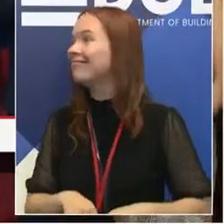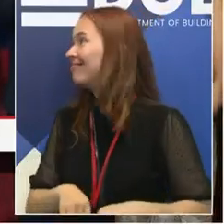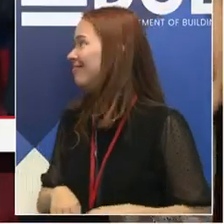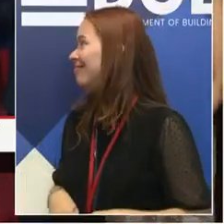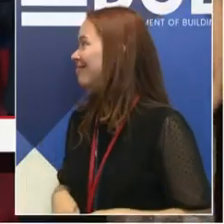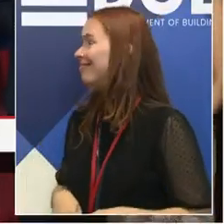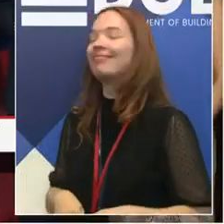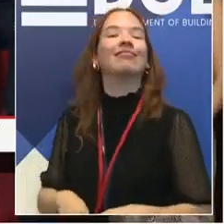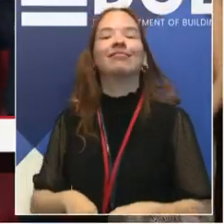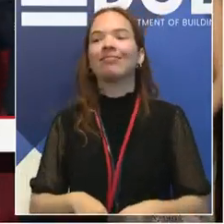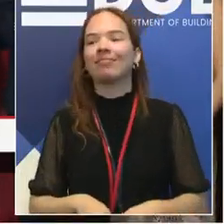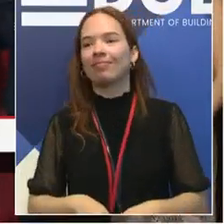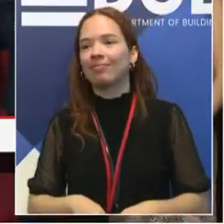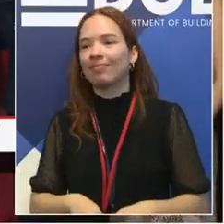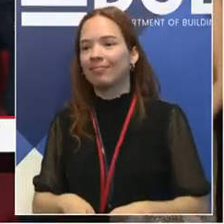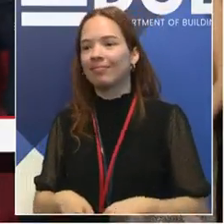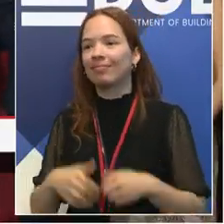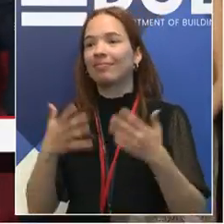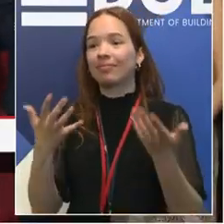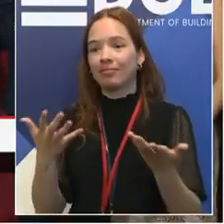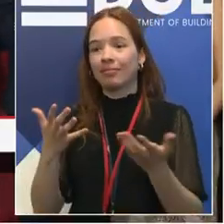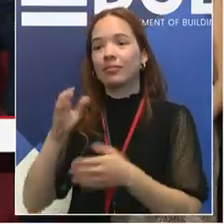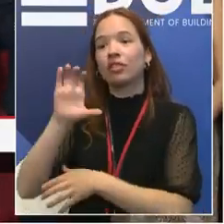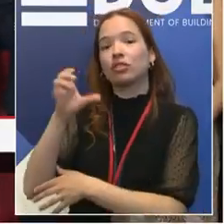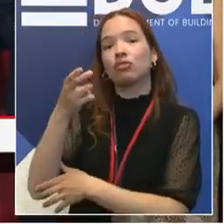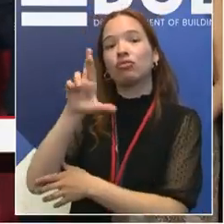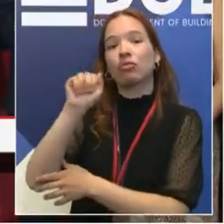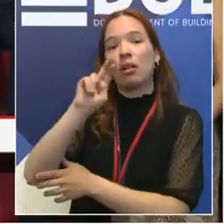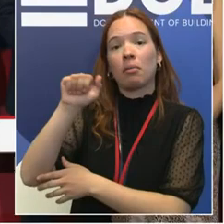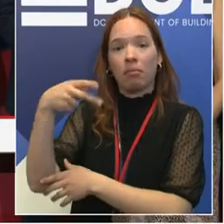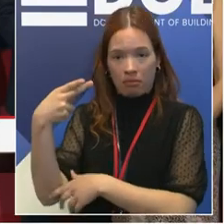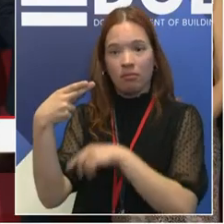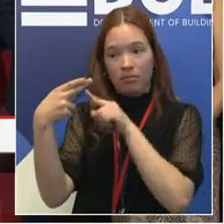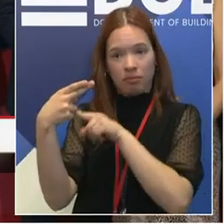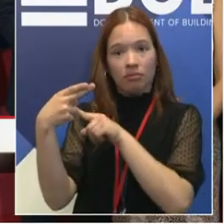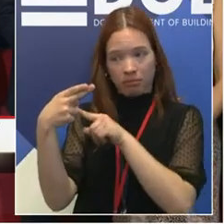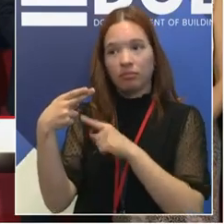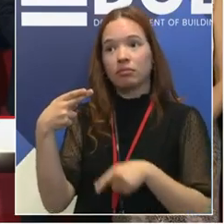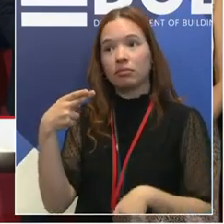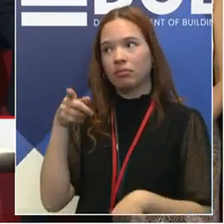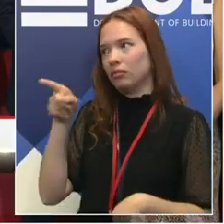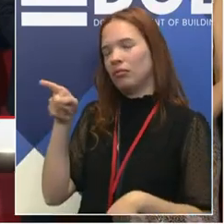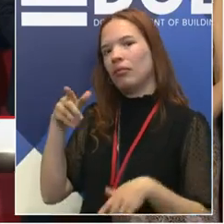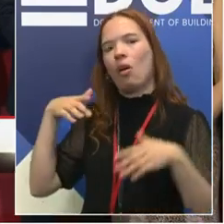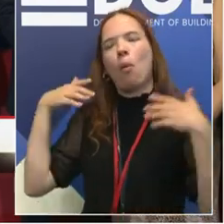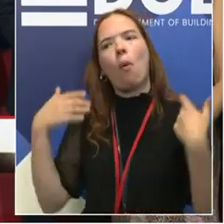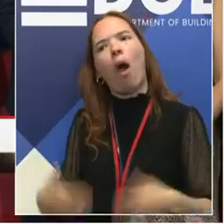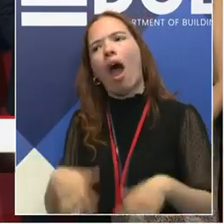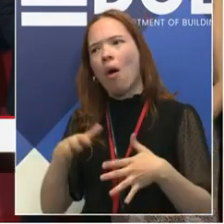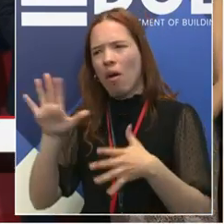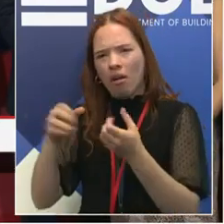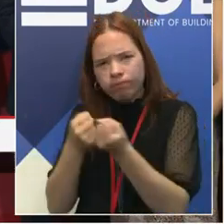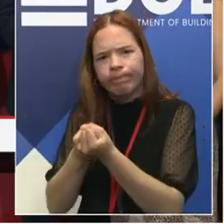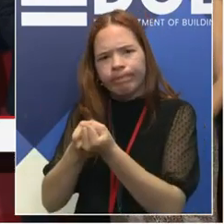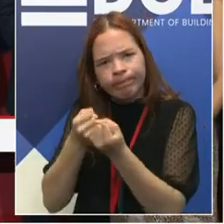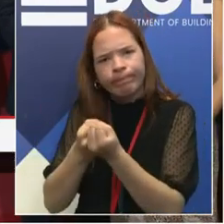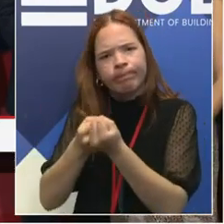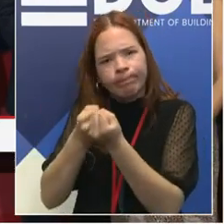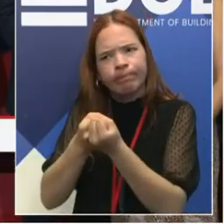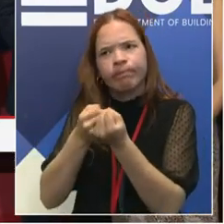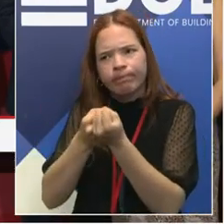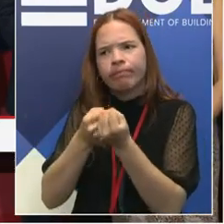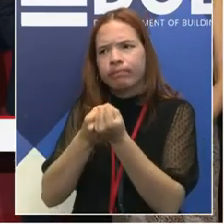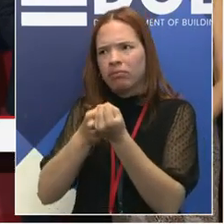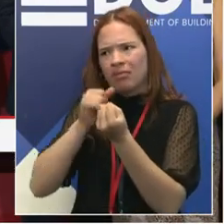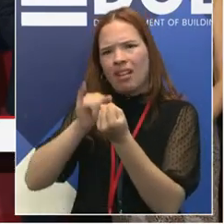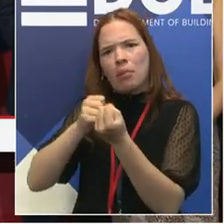And Ernest has been a steadfast supporter in making sure that we hand off a